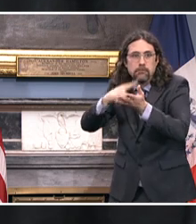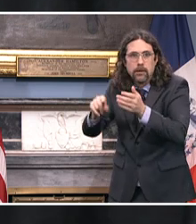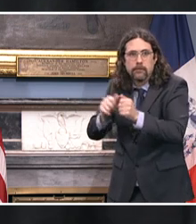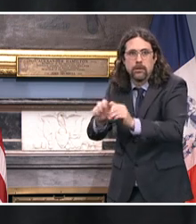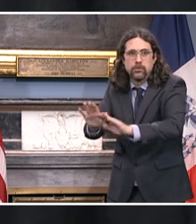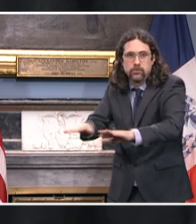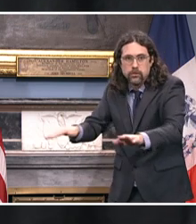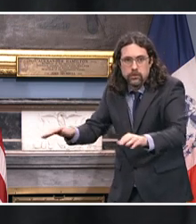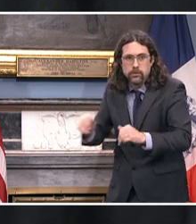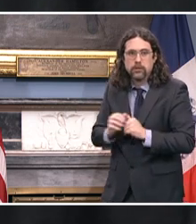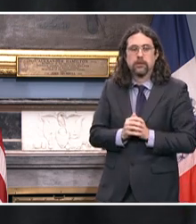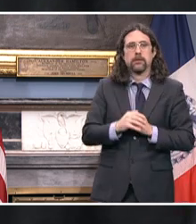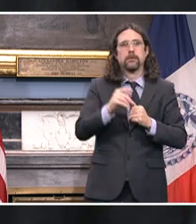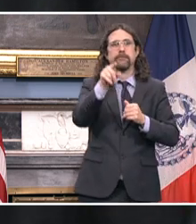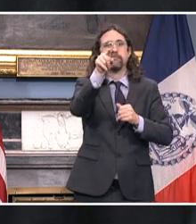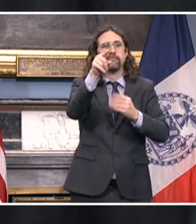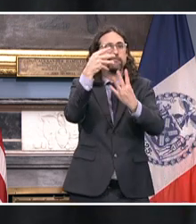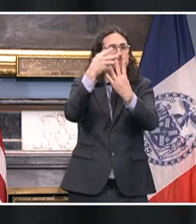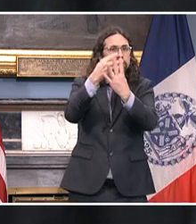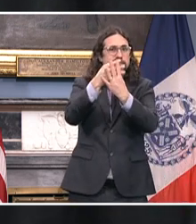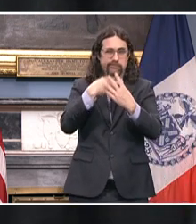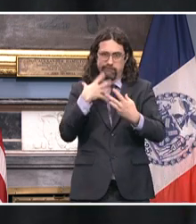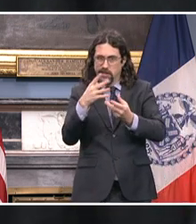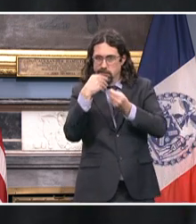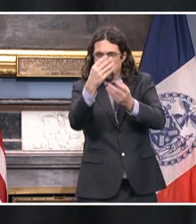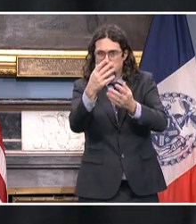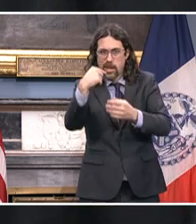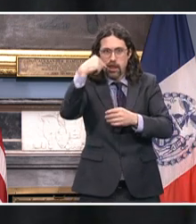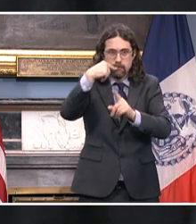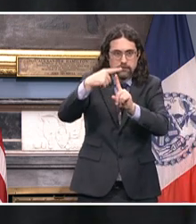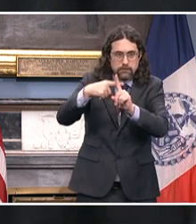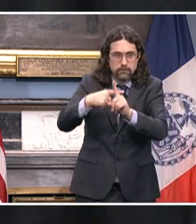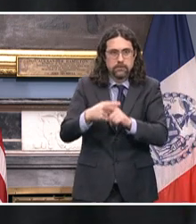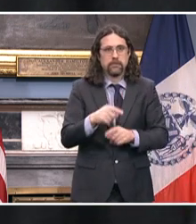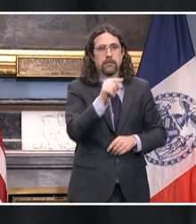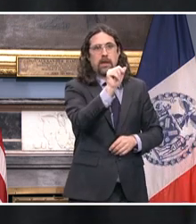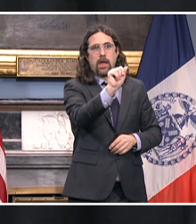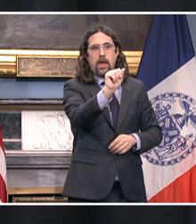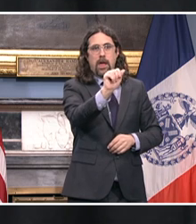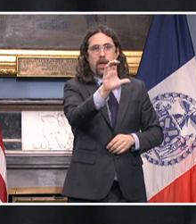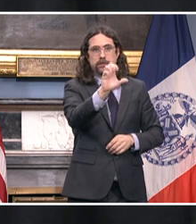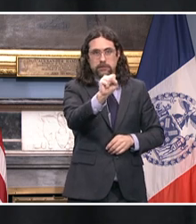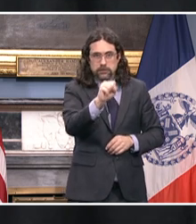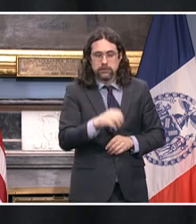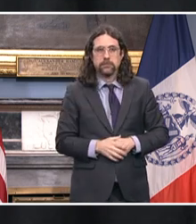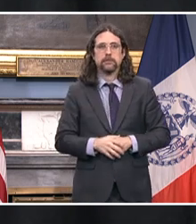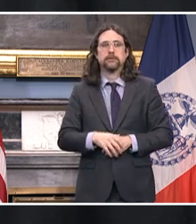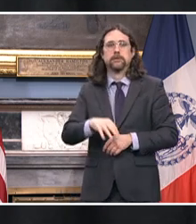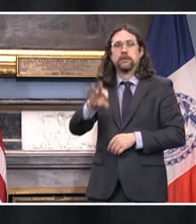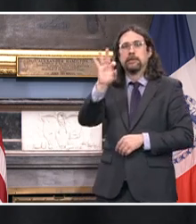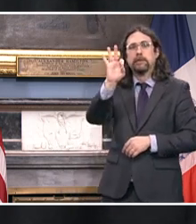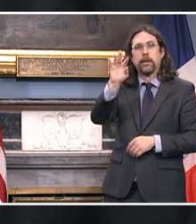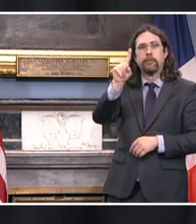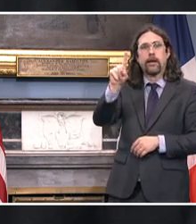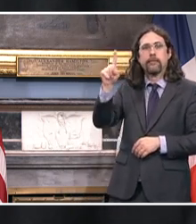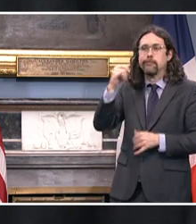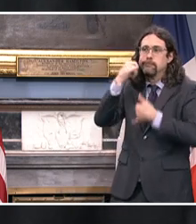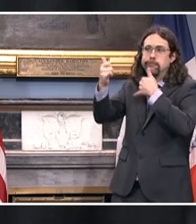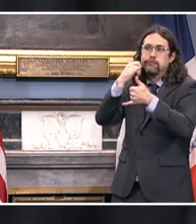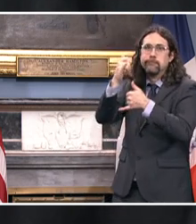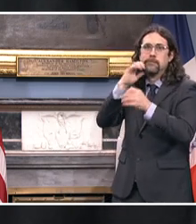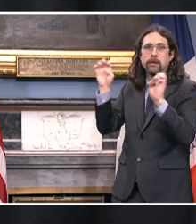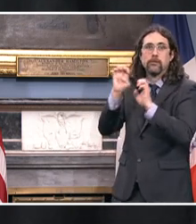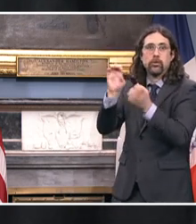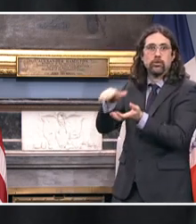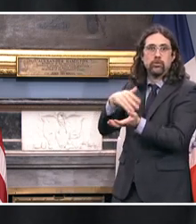juvenile detention work, to our 911 call centers, which is so important because they're keeping so much running.